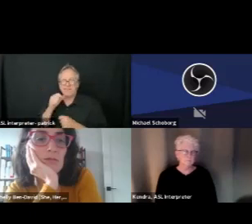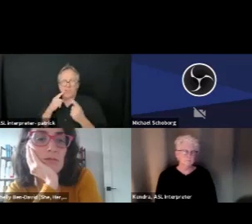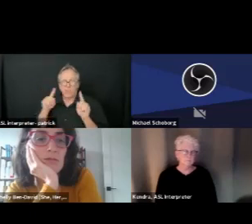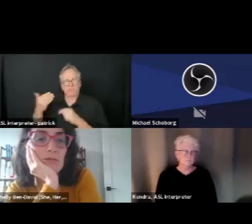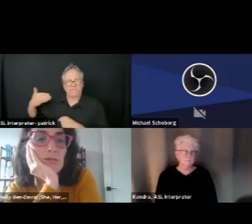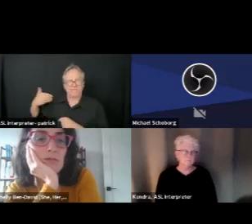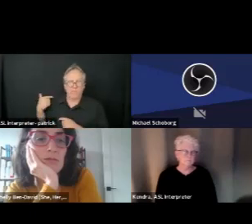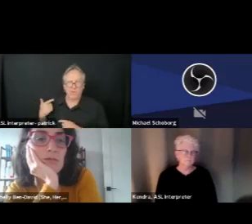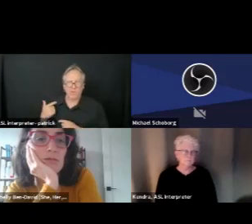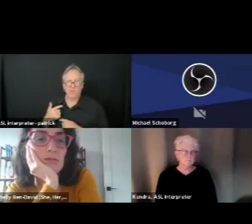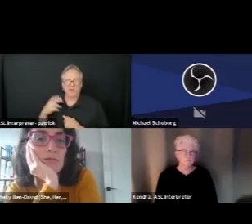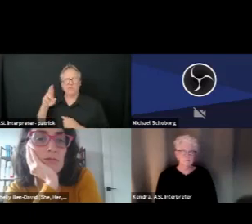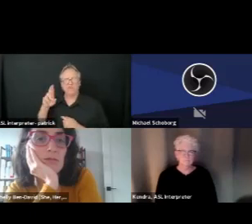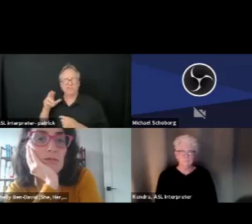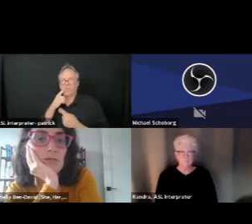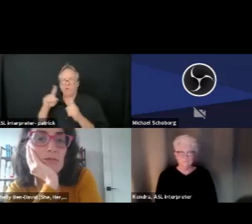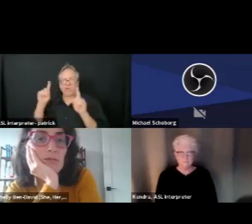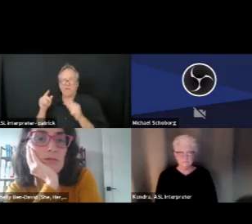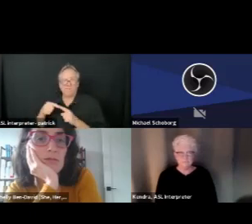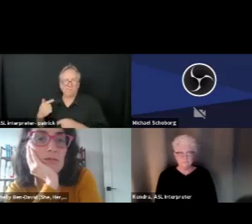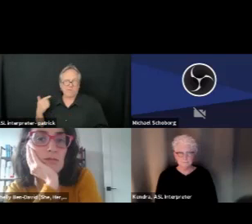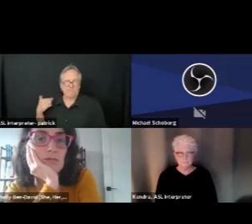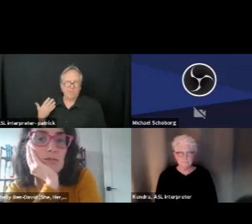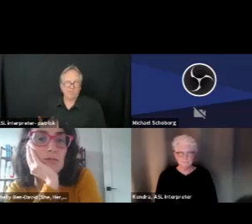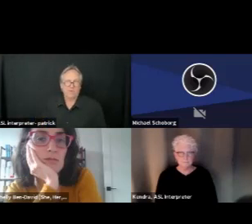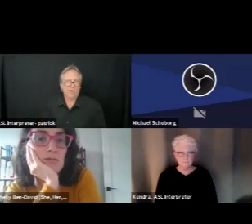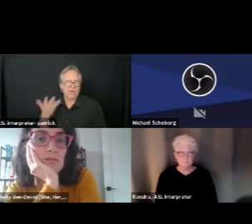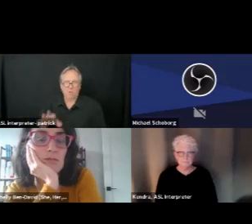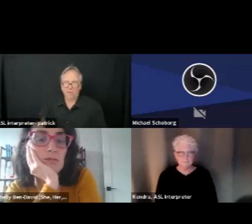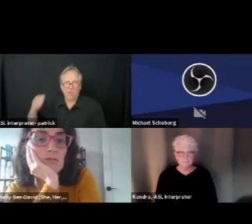me, work out very well for me where I was headed.